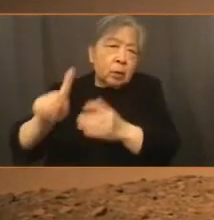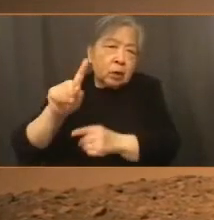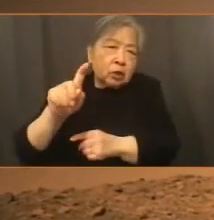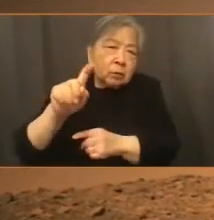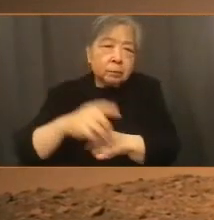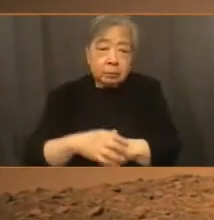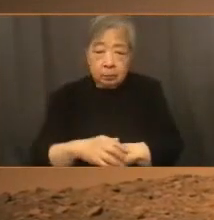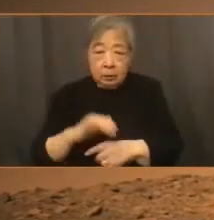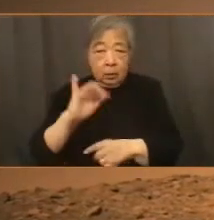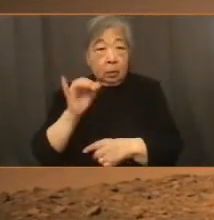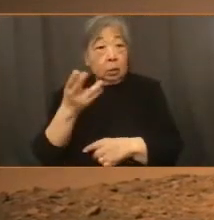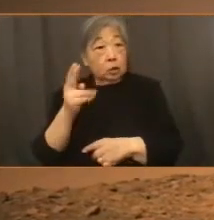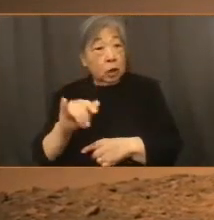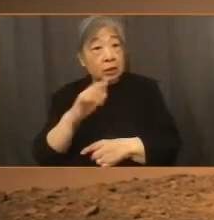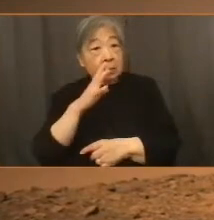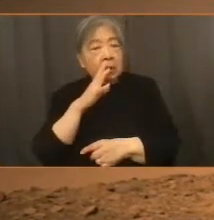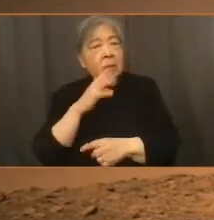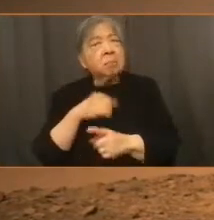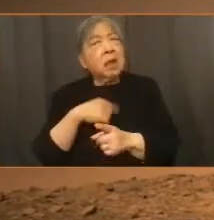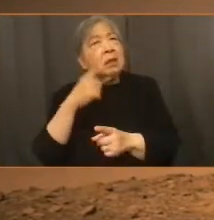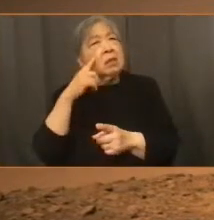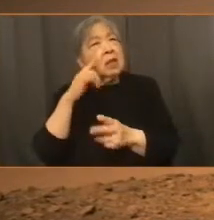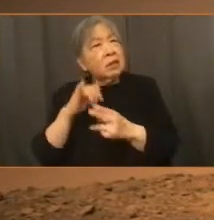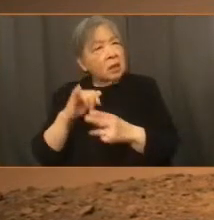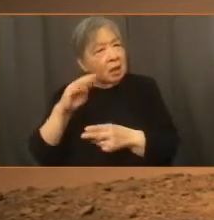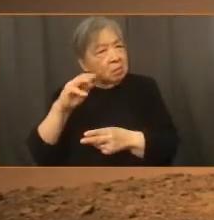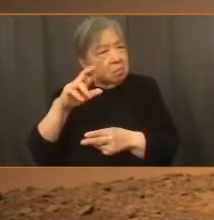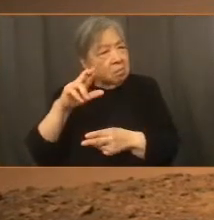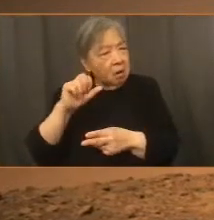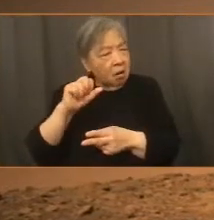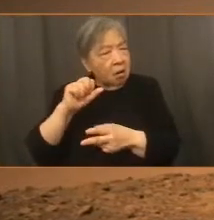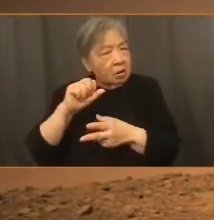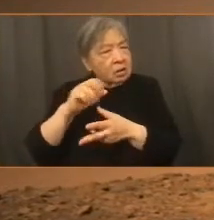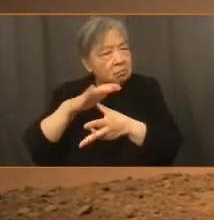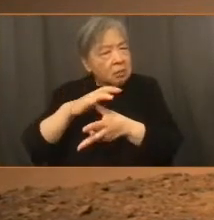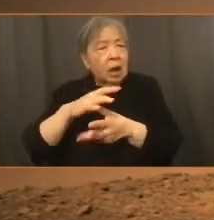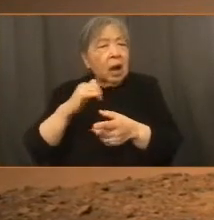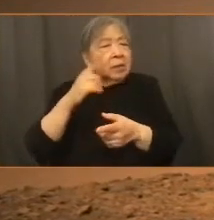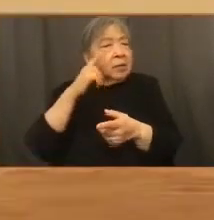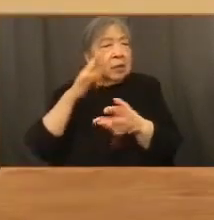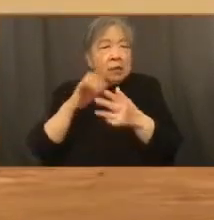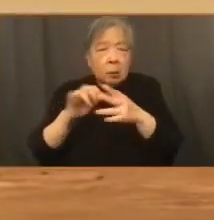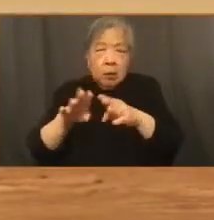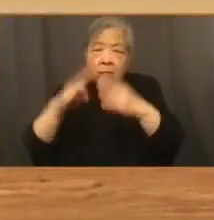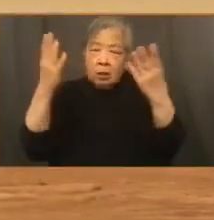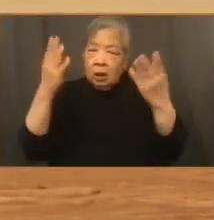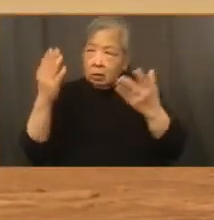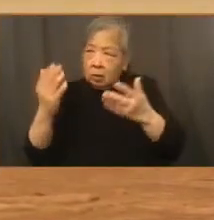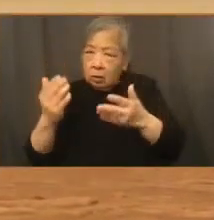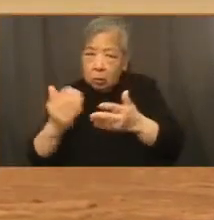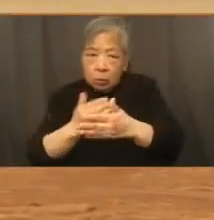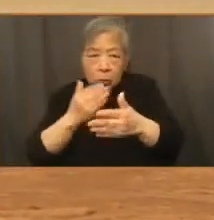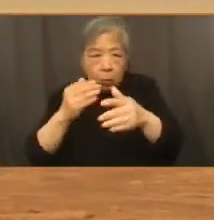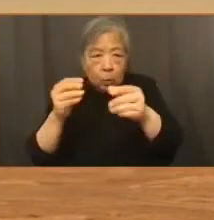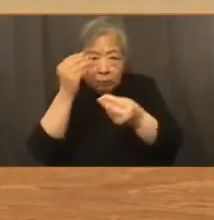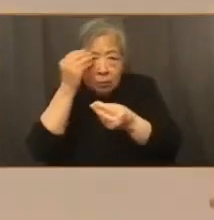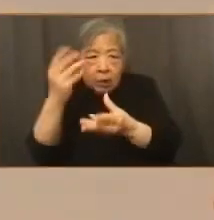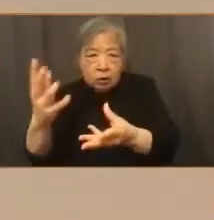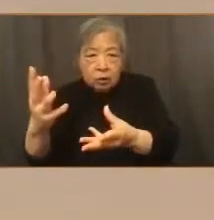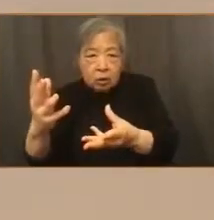of Ingenuity, we've basically kind of unlocked an aerial dimension to exploration. So we've always kind of had the orbiters who